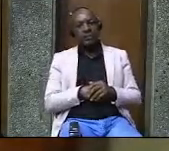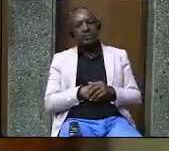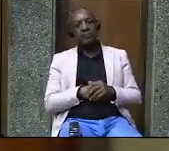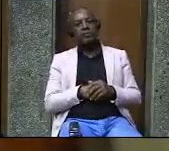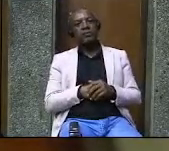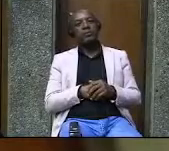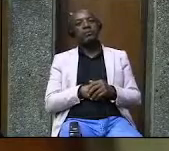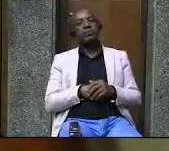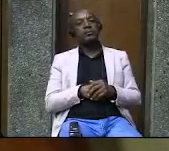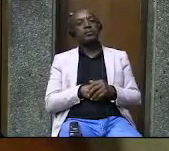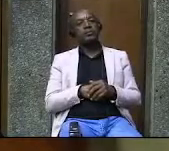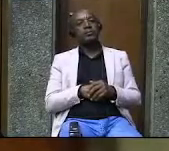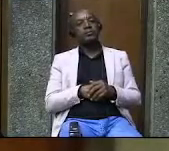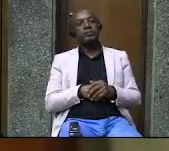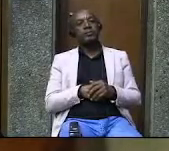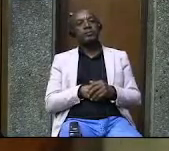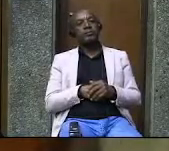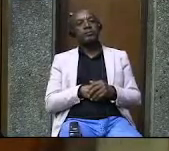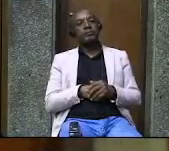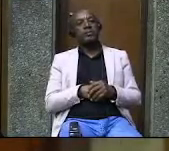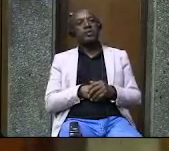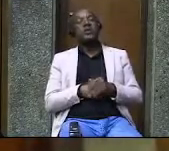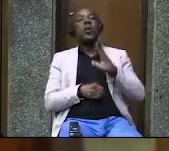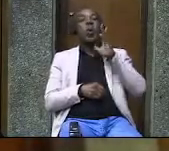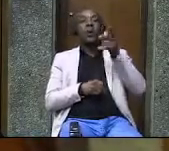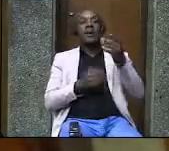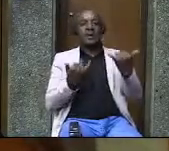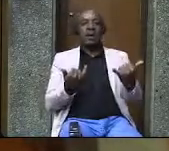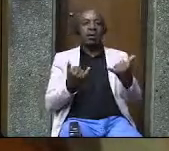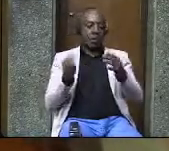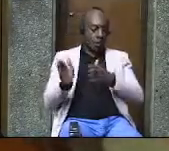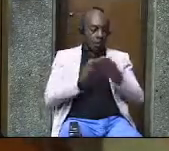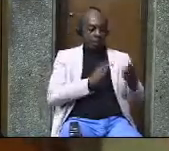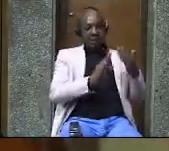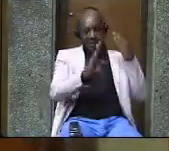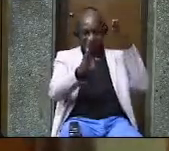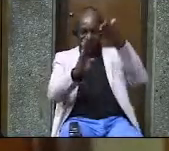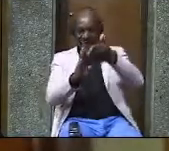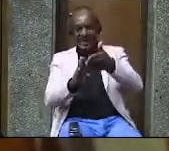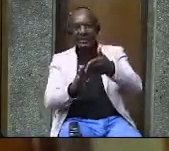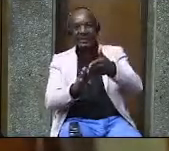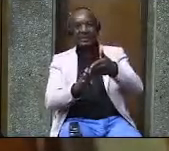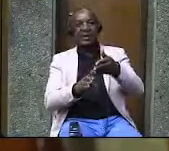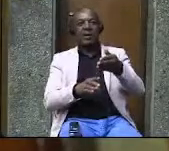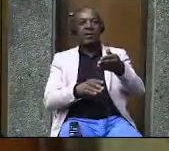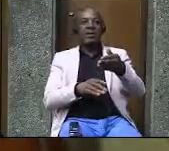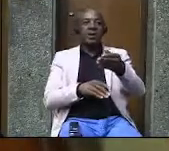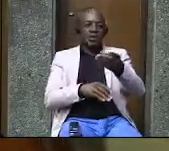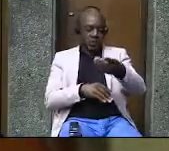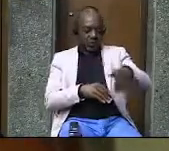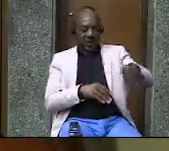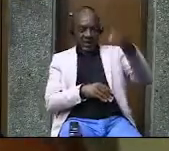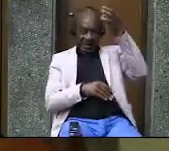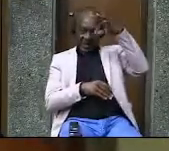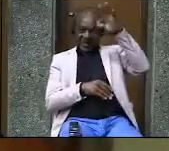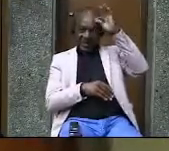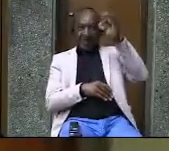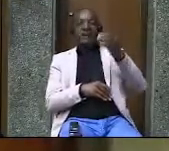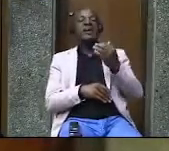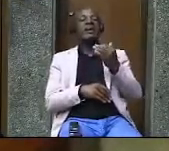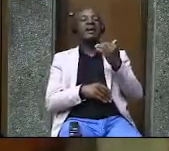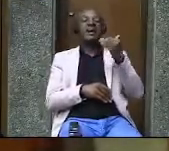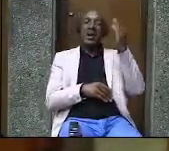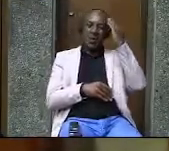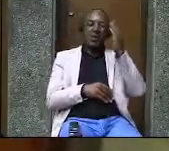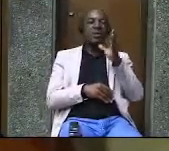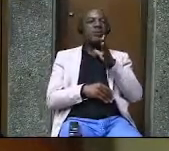expropriation, let's go straight to what we have as government. I know even some municipality, they don't even understand or